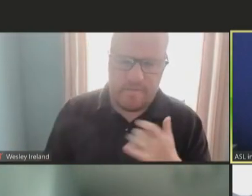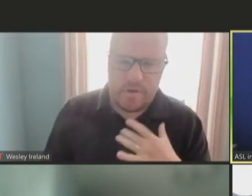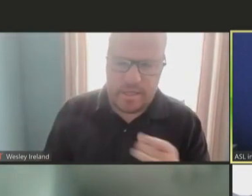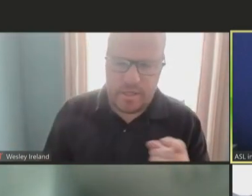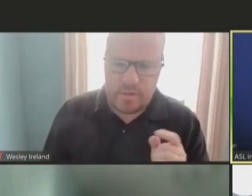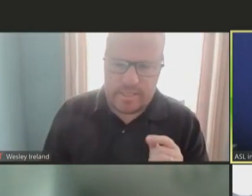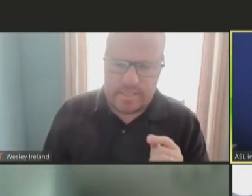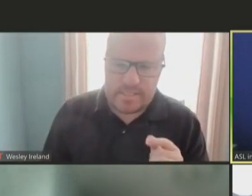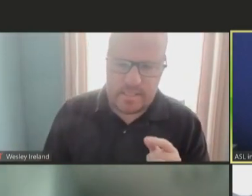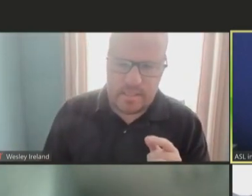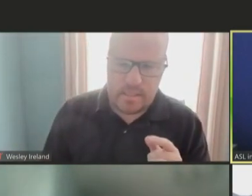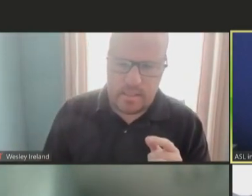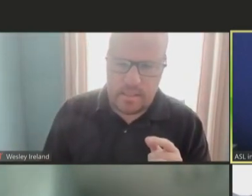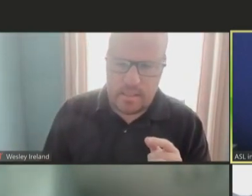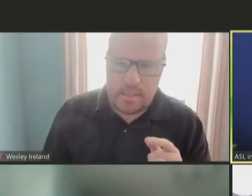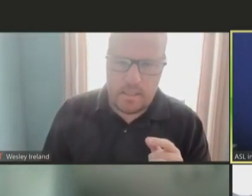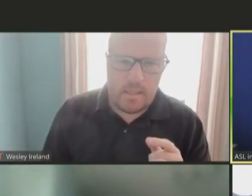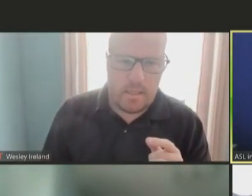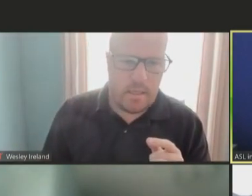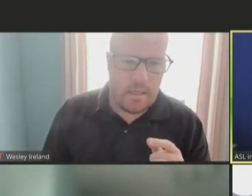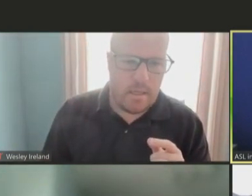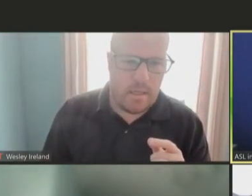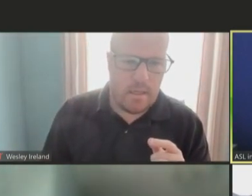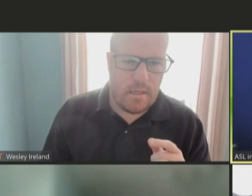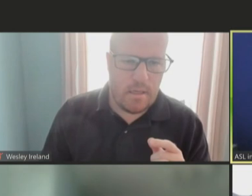I'm going to post the link in the chat for people.